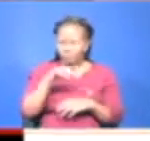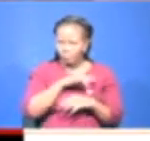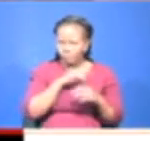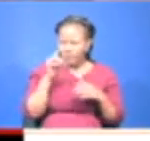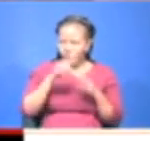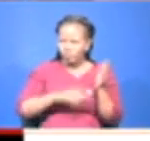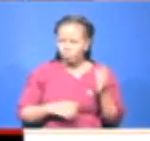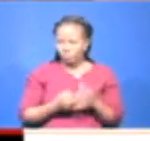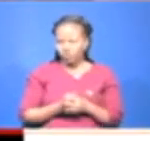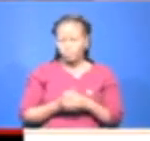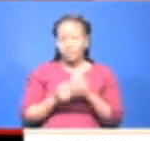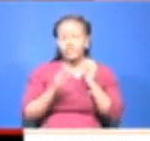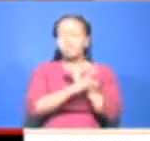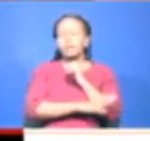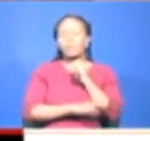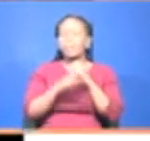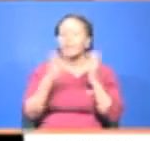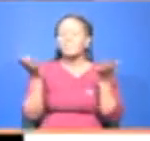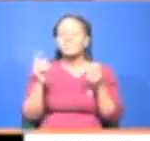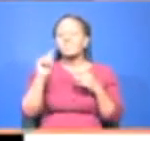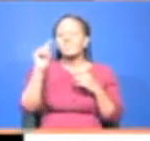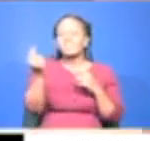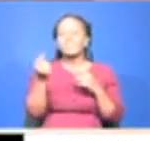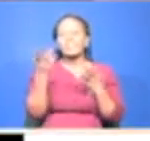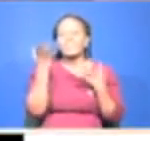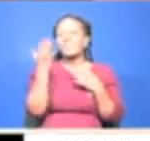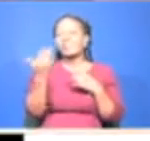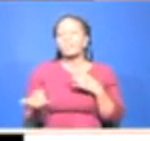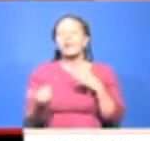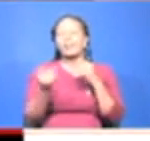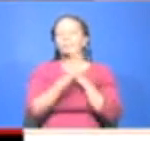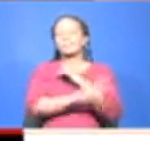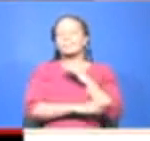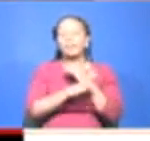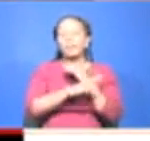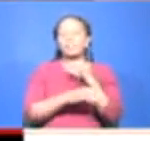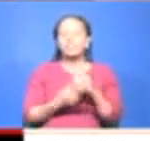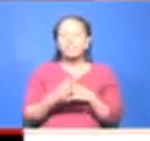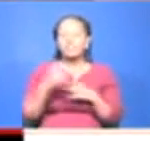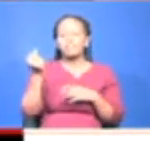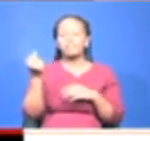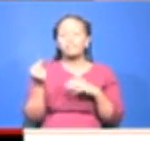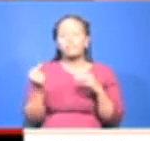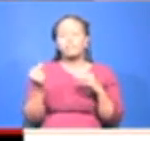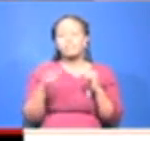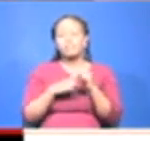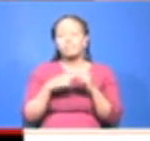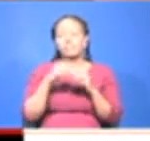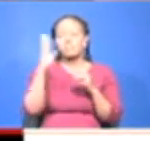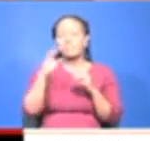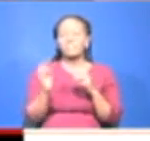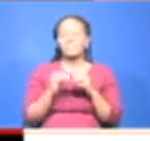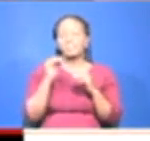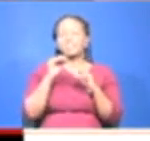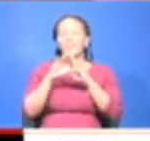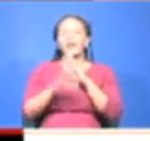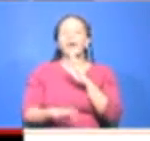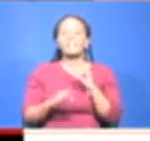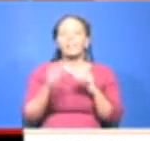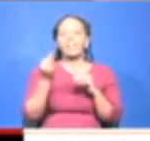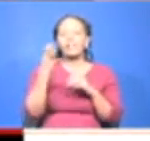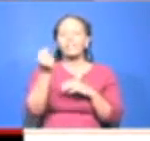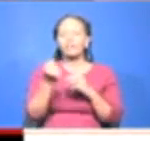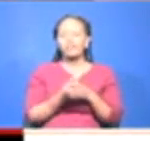country. Kenya is a young country. Mm-hmm. So 75% of the population is under 35. Yeah. And 40 to 50% of